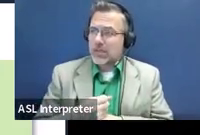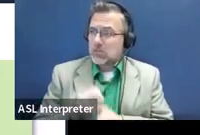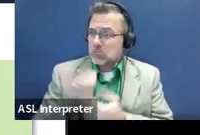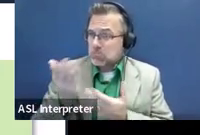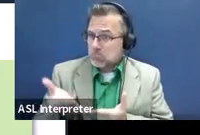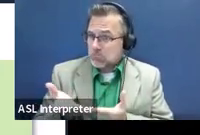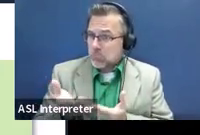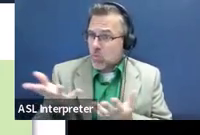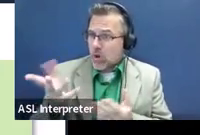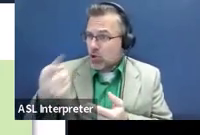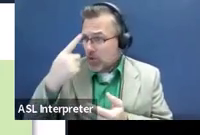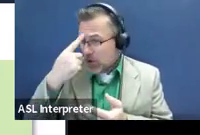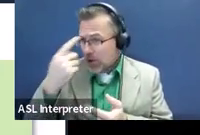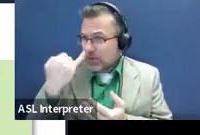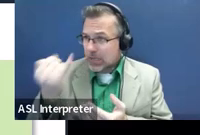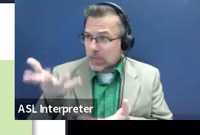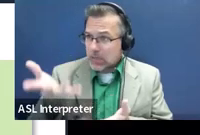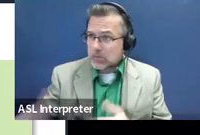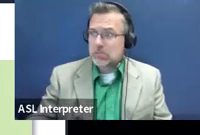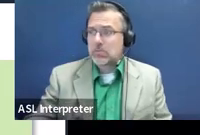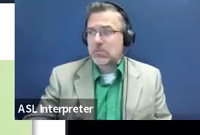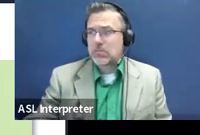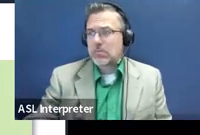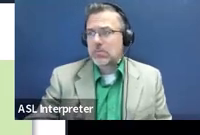and ideas?